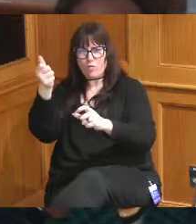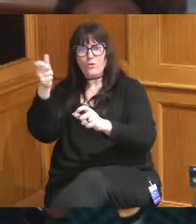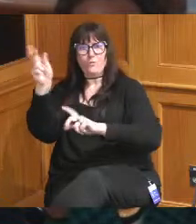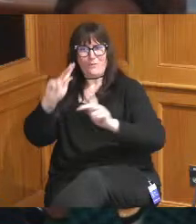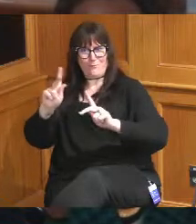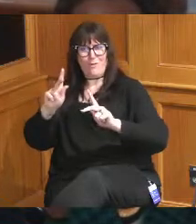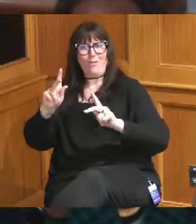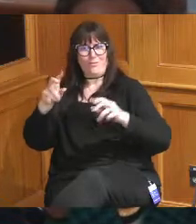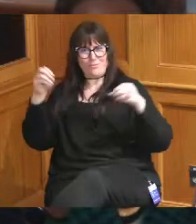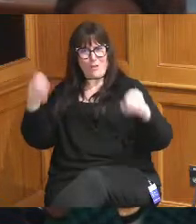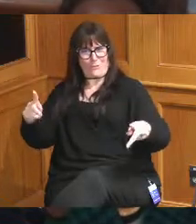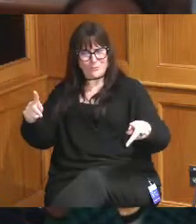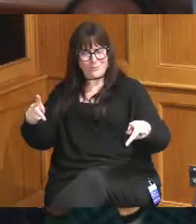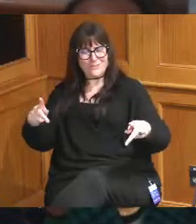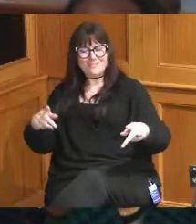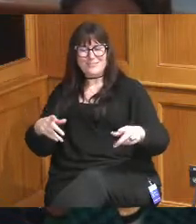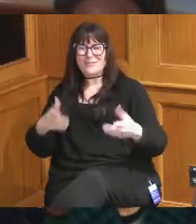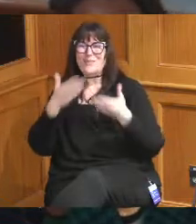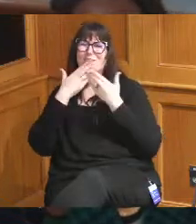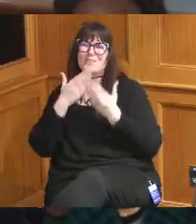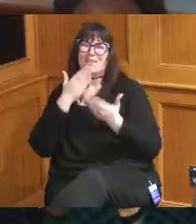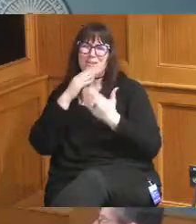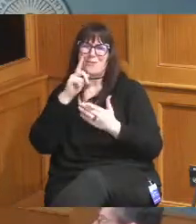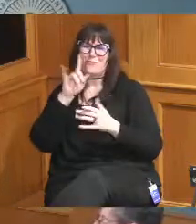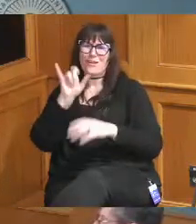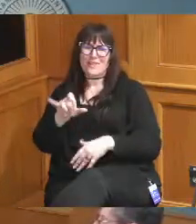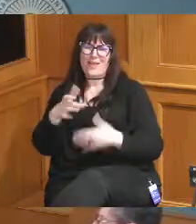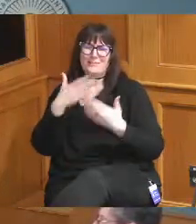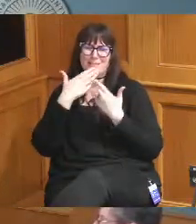our community. Thank you very much. We really appreciate it.